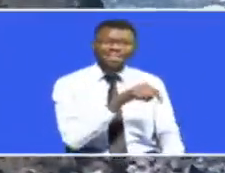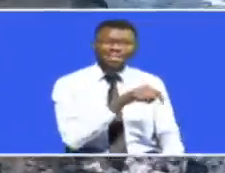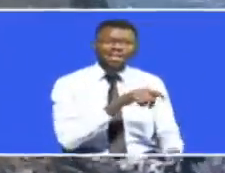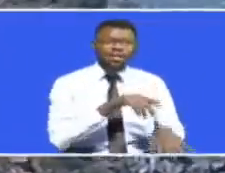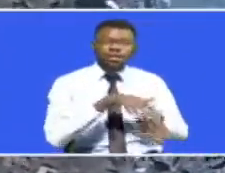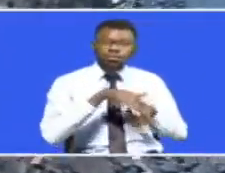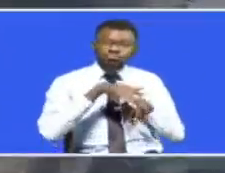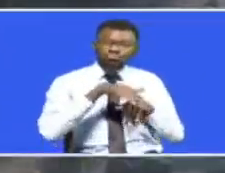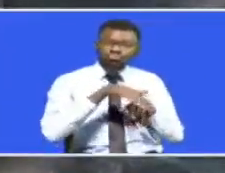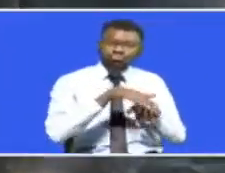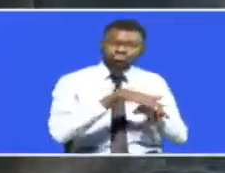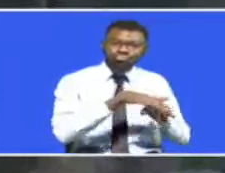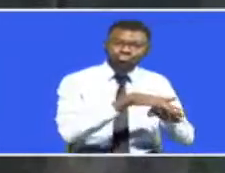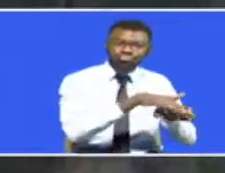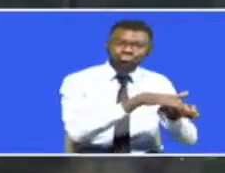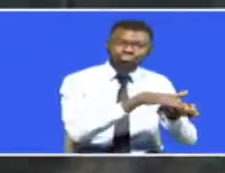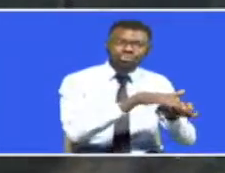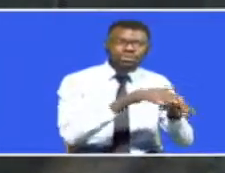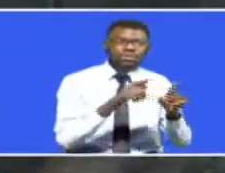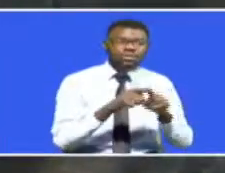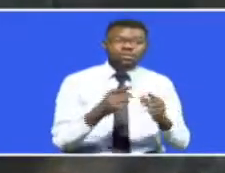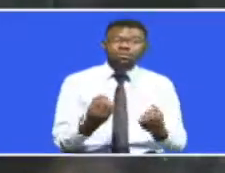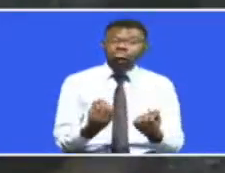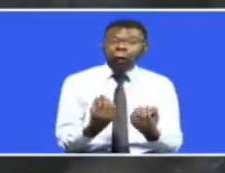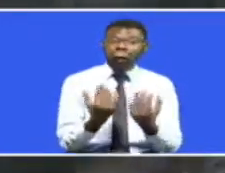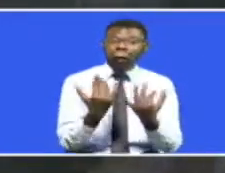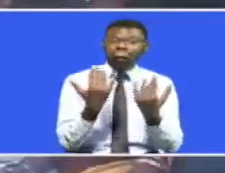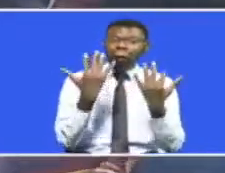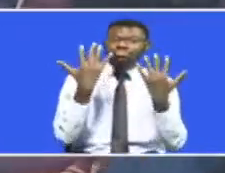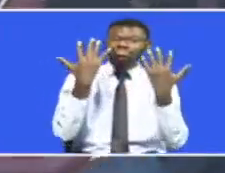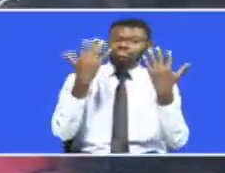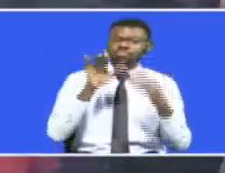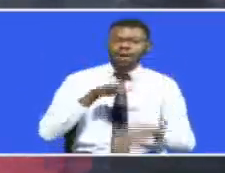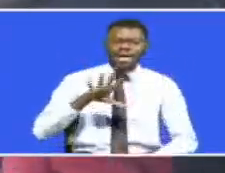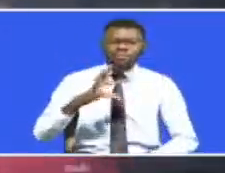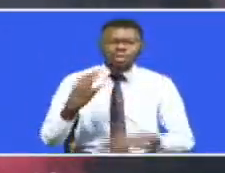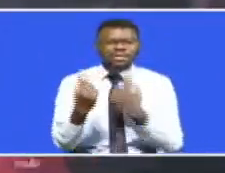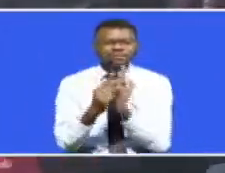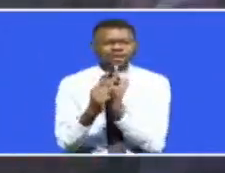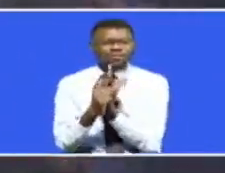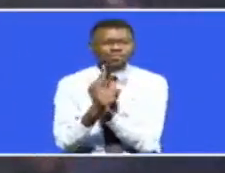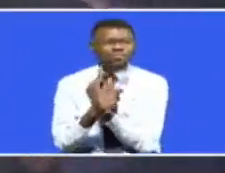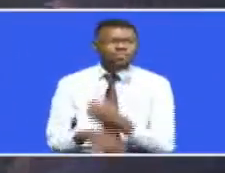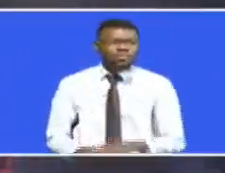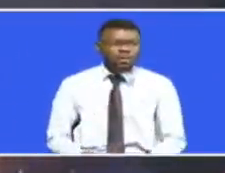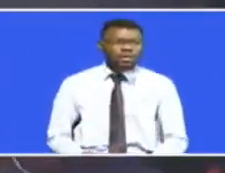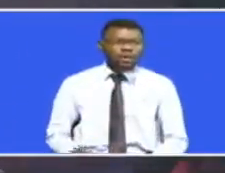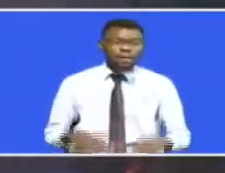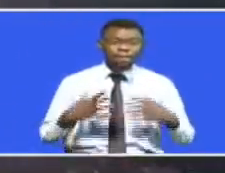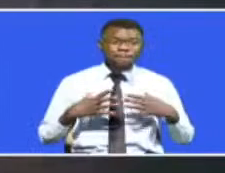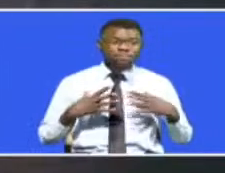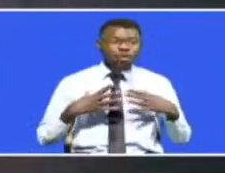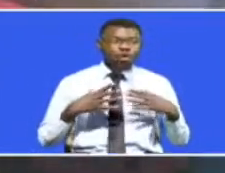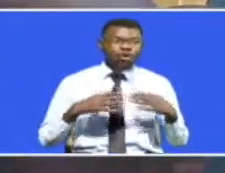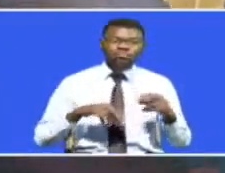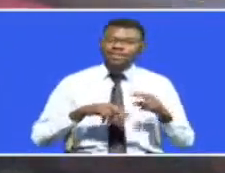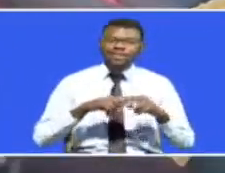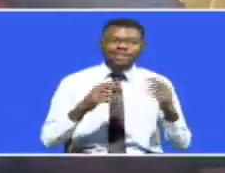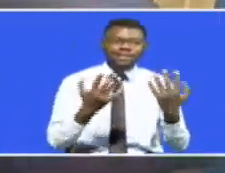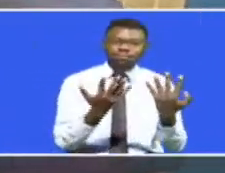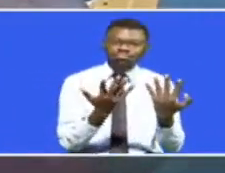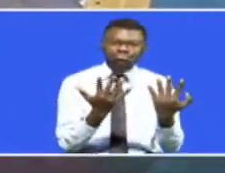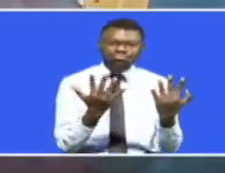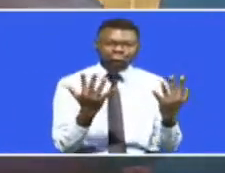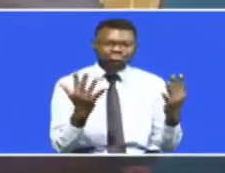flowing downstream, smoke rises from different spots as youth gather around in what appears to be